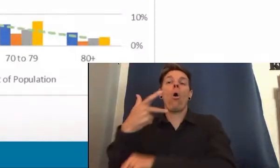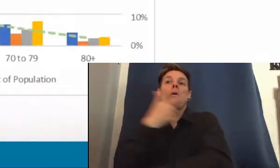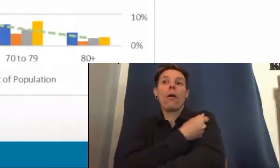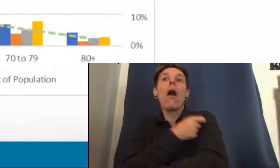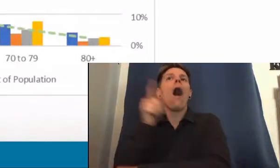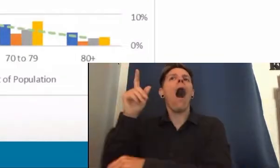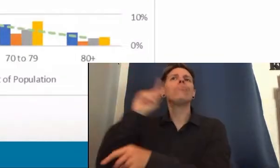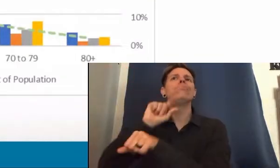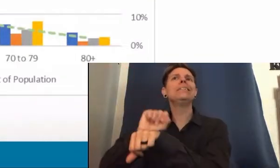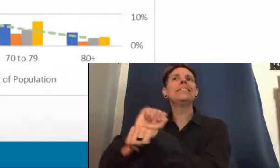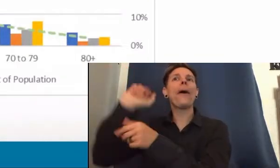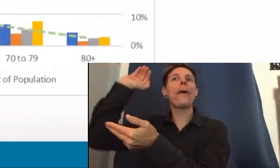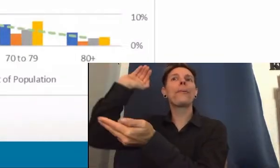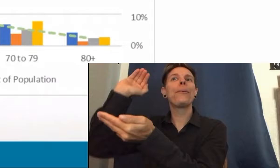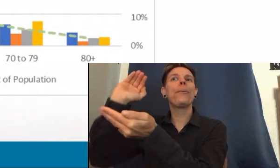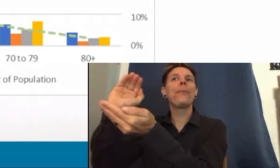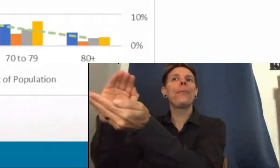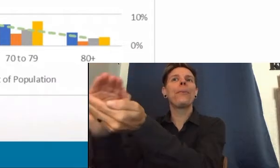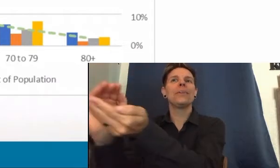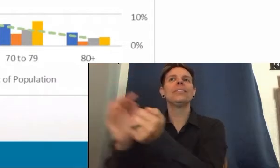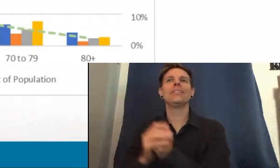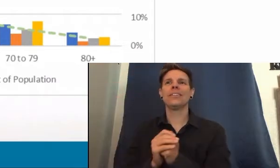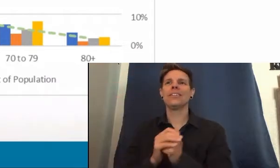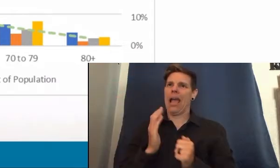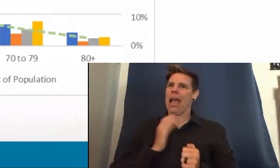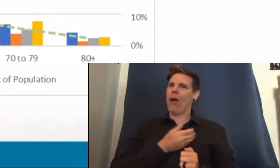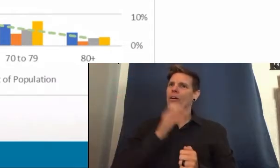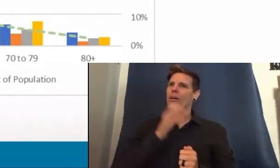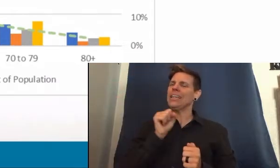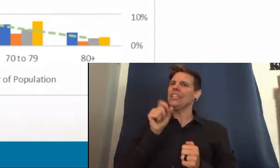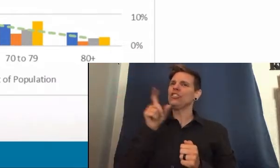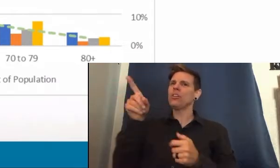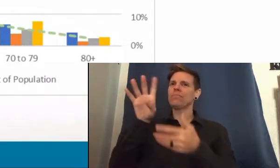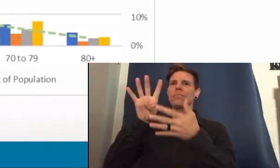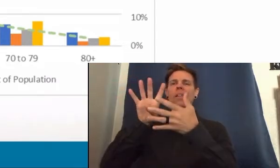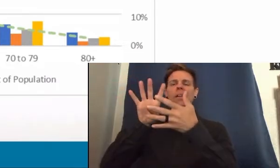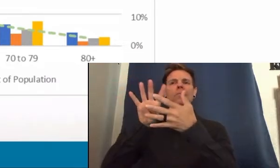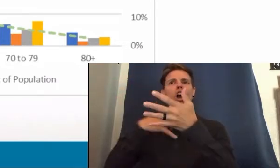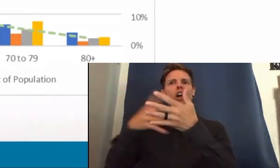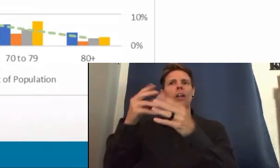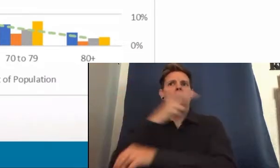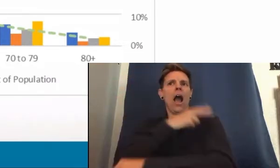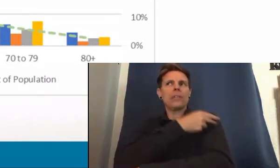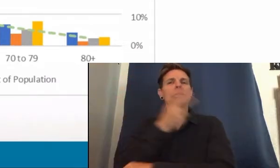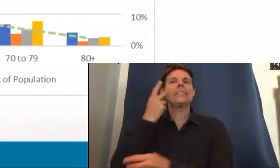fact, our age of hospitalization continues to go down.